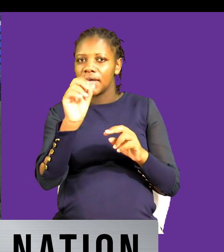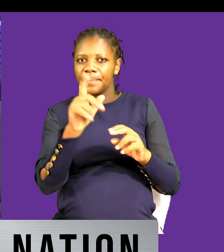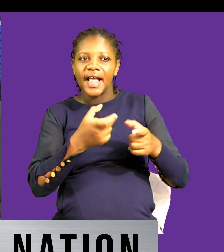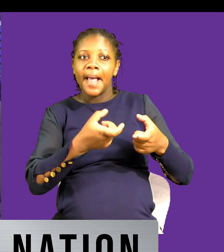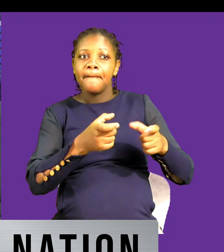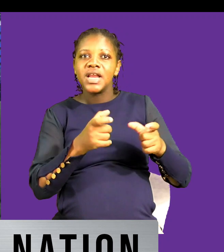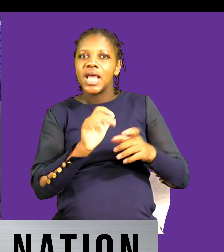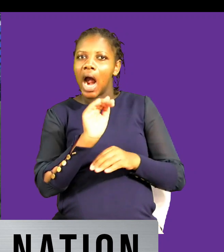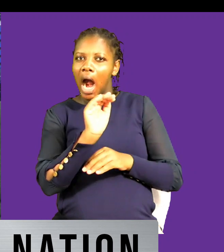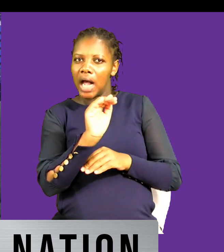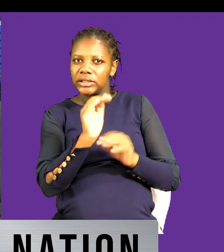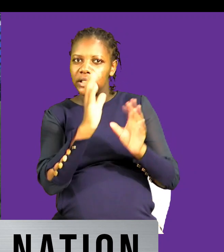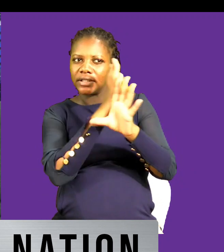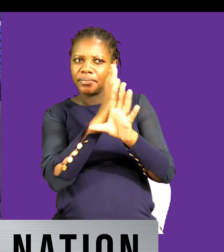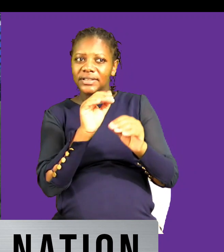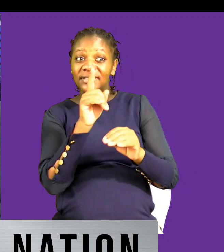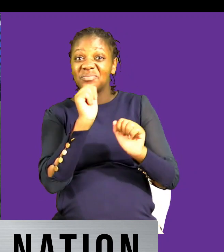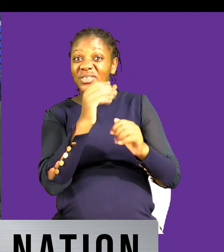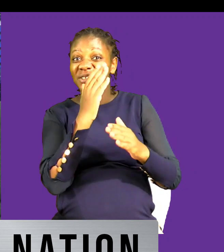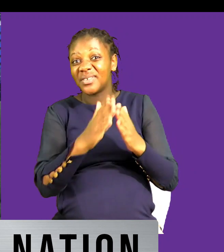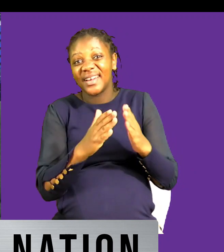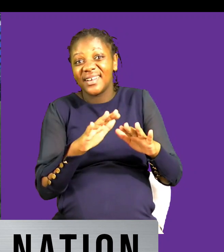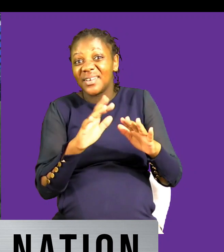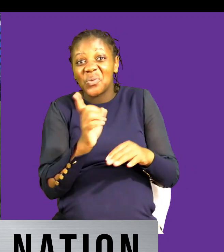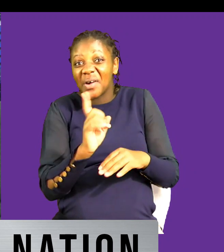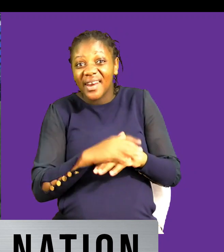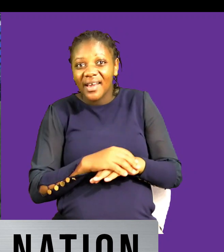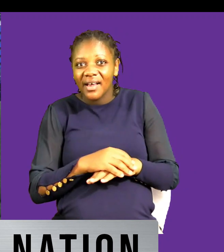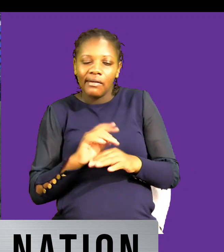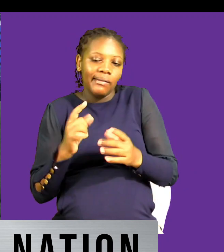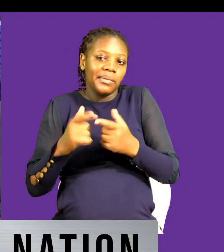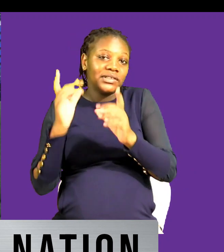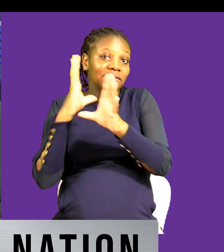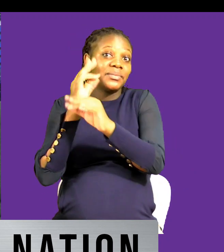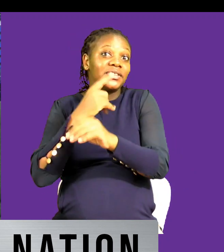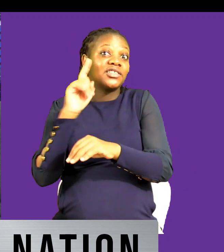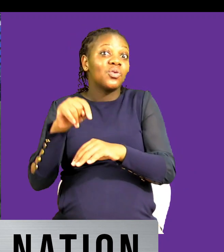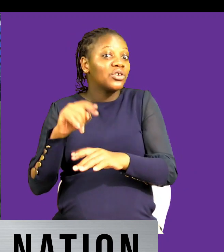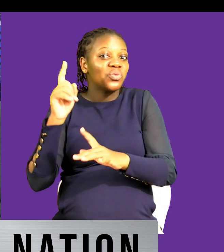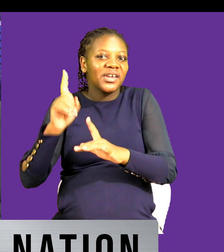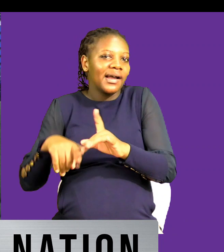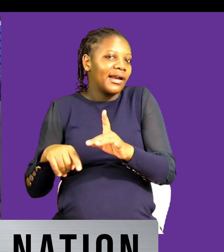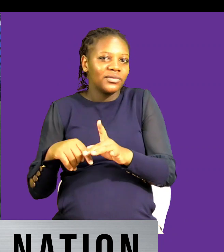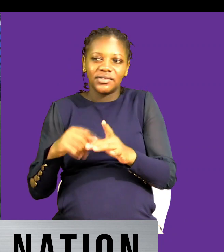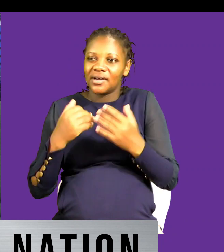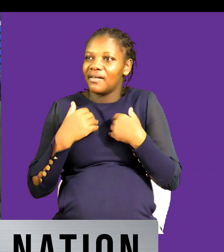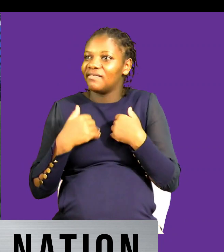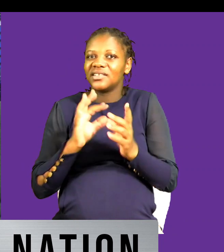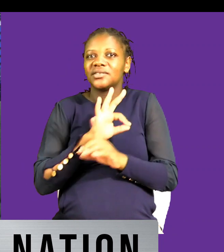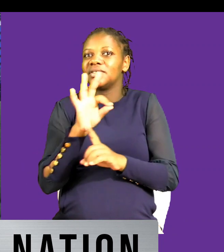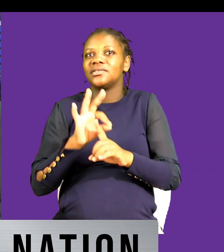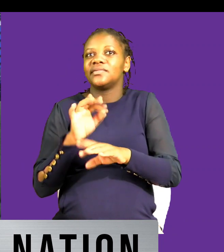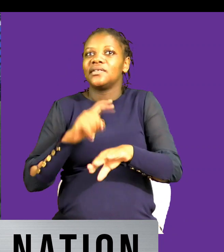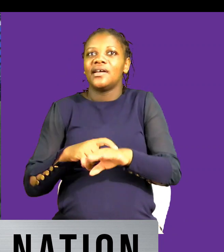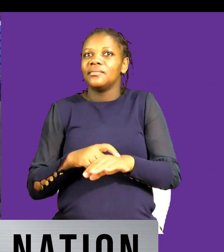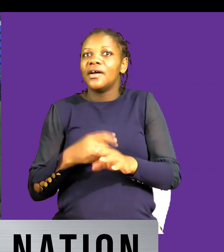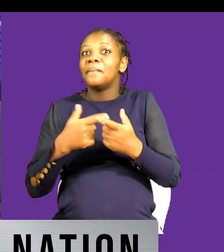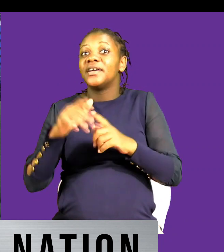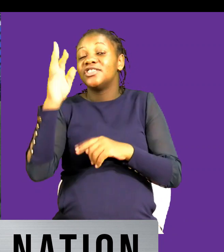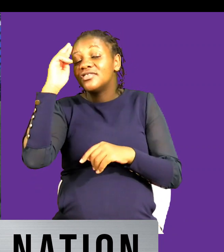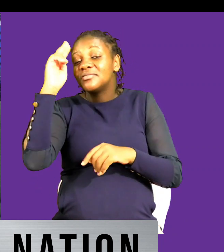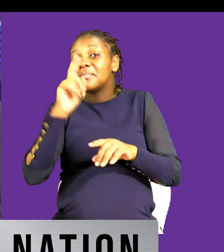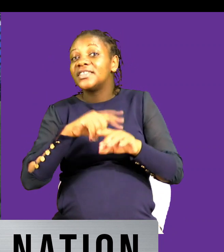when is this? He said, no, I can't give you a timeline. That's what the president said. Yet when the campaigns were going on, you remember the word Biblia?